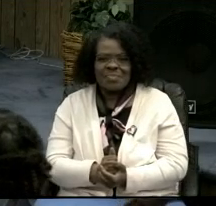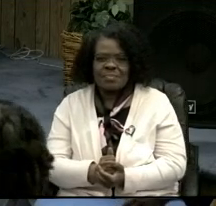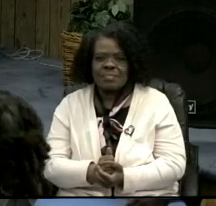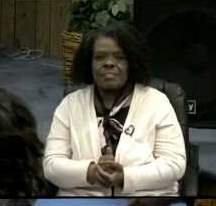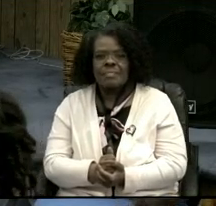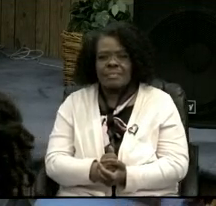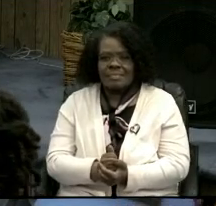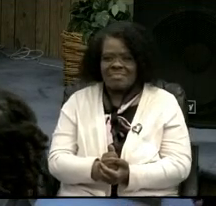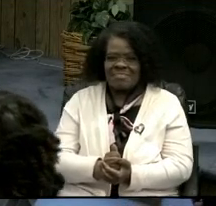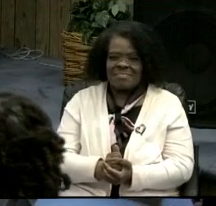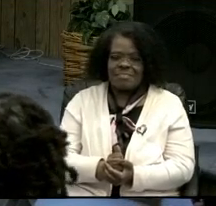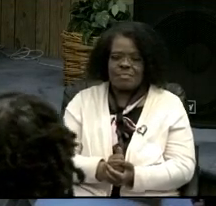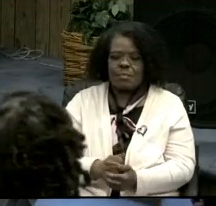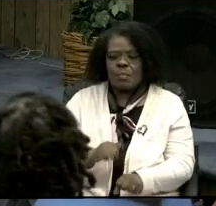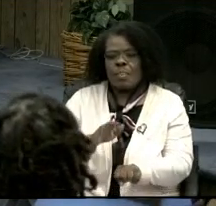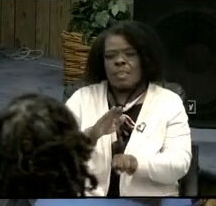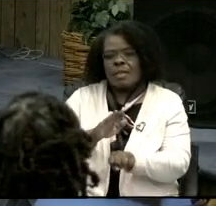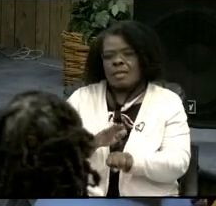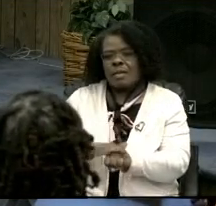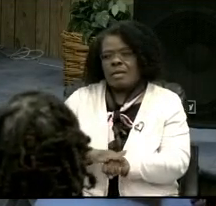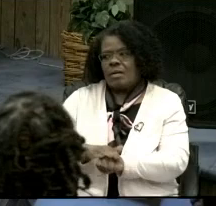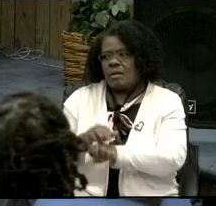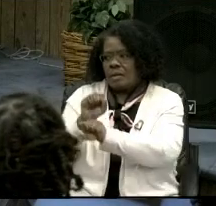help me say it. On a hill